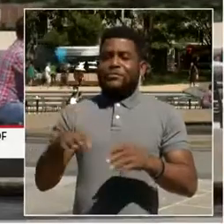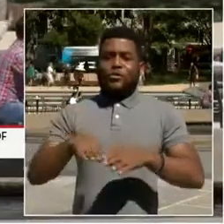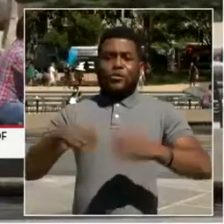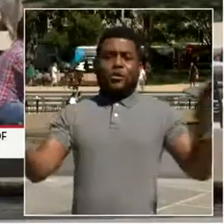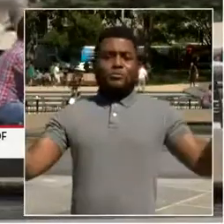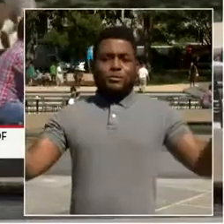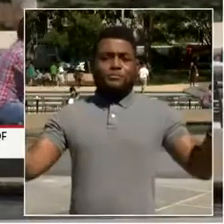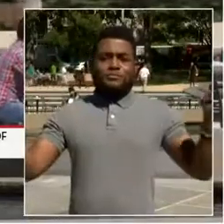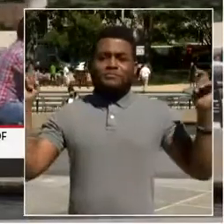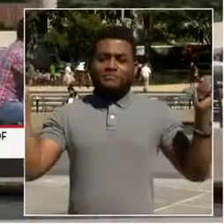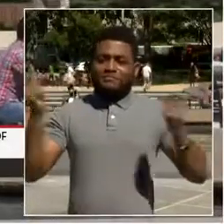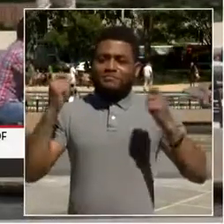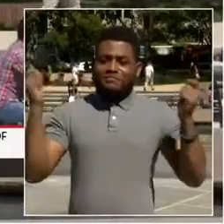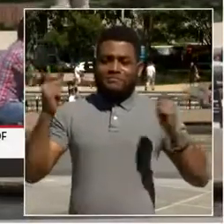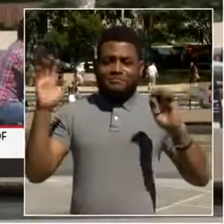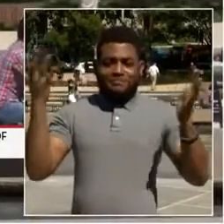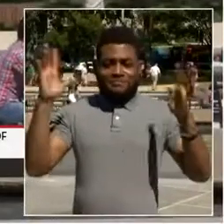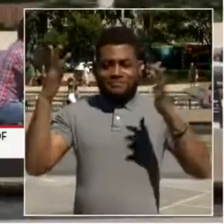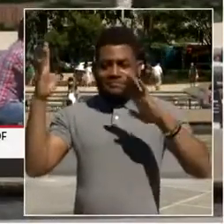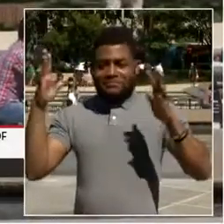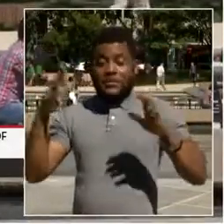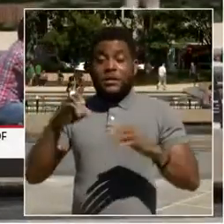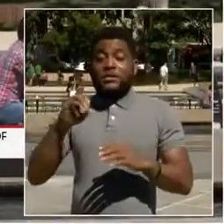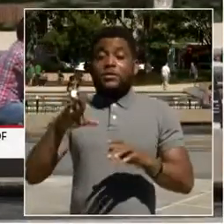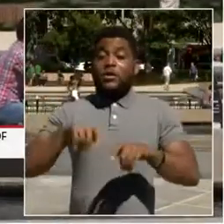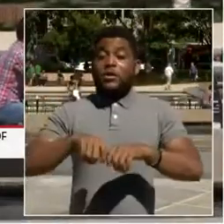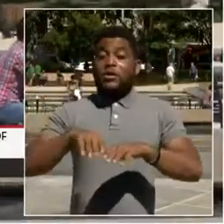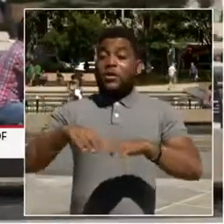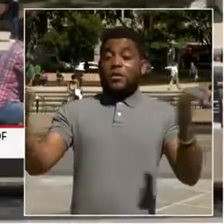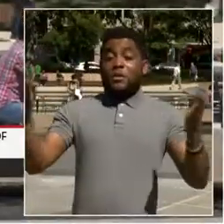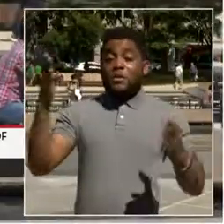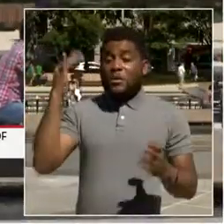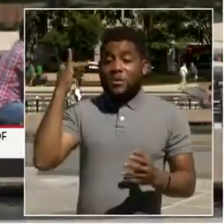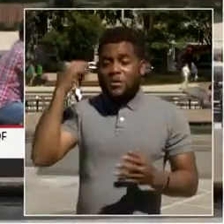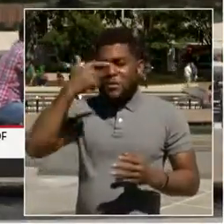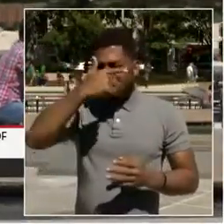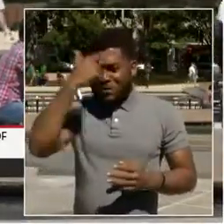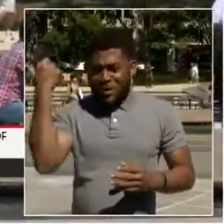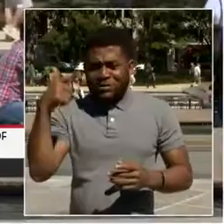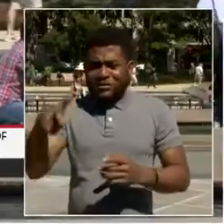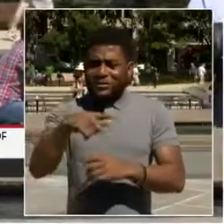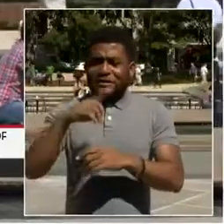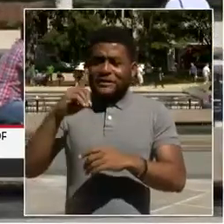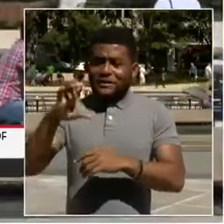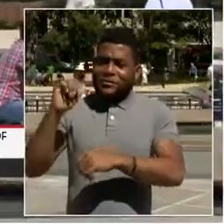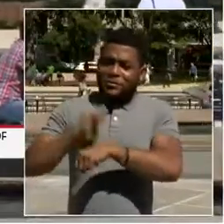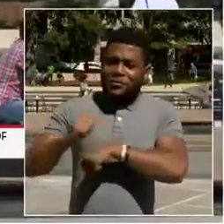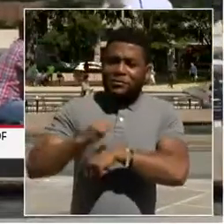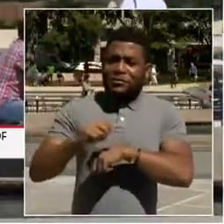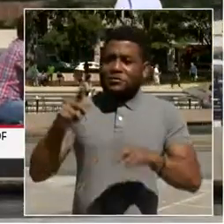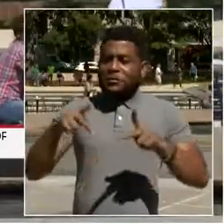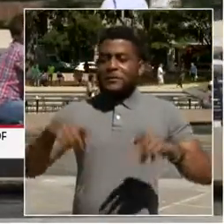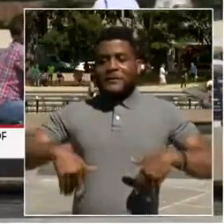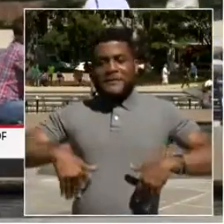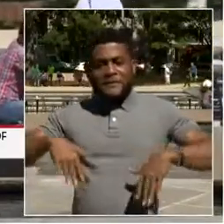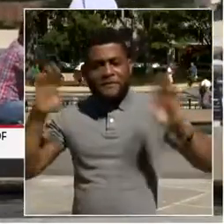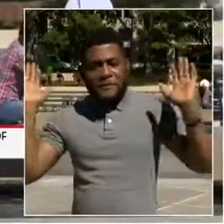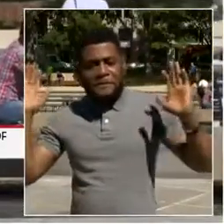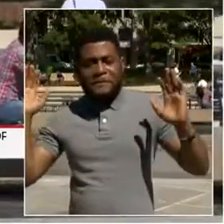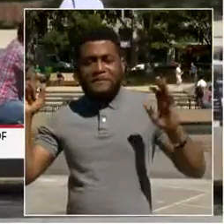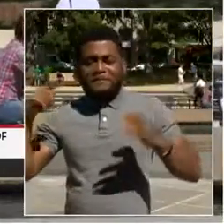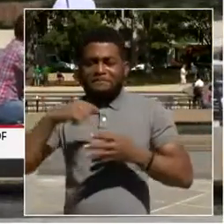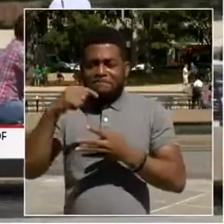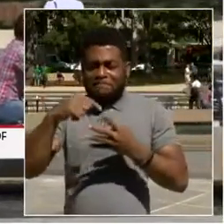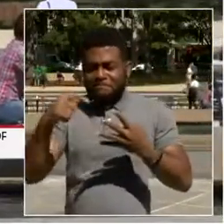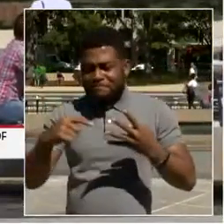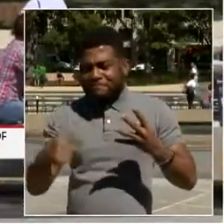is open because of the sacrifice and hard work of D.C. residents and our businesses. So just yesterday or a